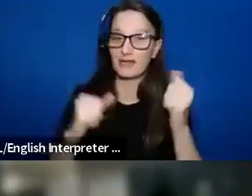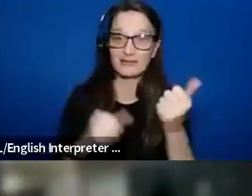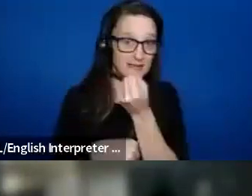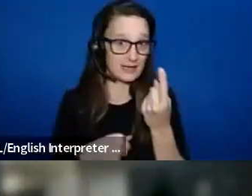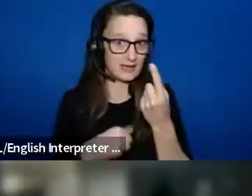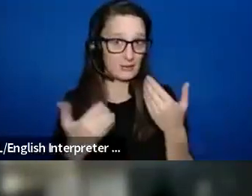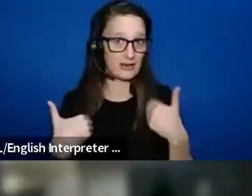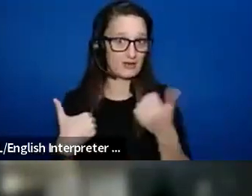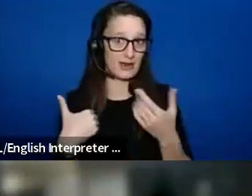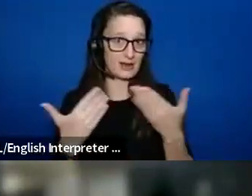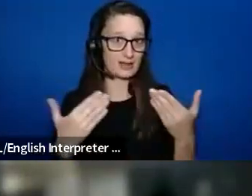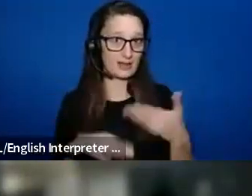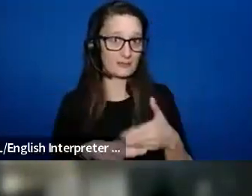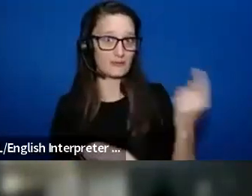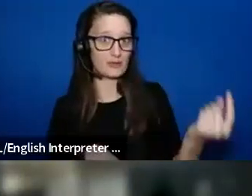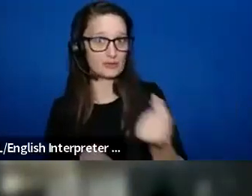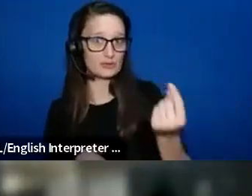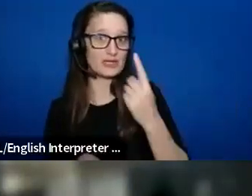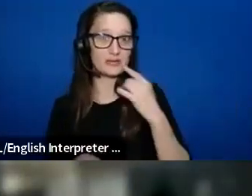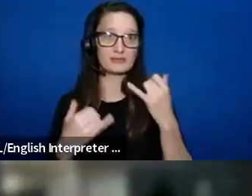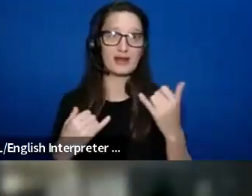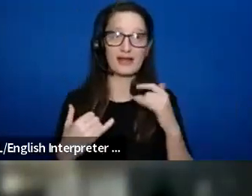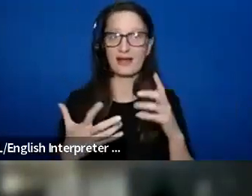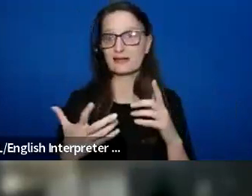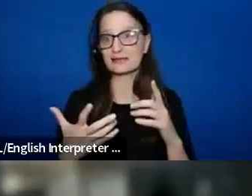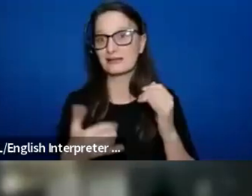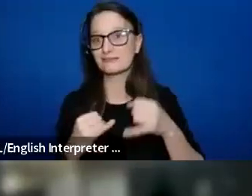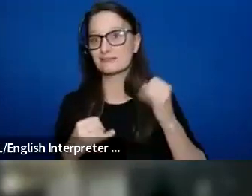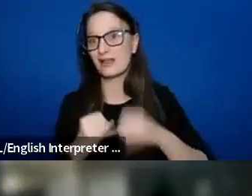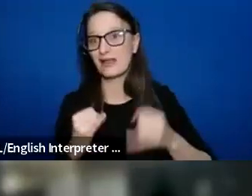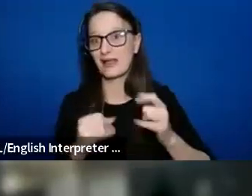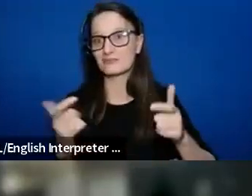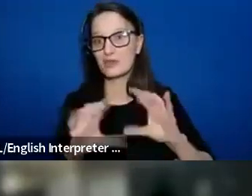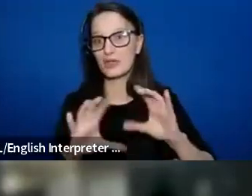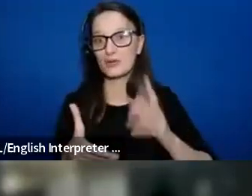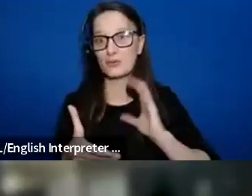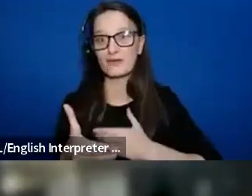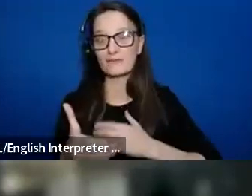Tuesday, because this is the last kind of big group thing with a lot of our service providers together between now and then.